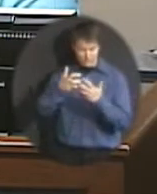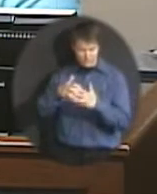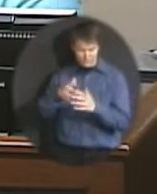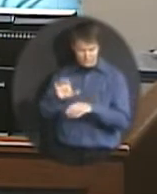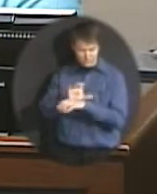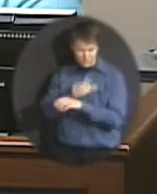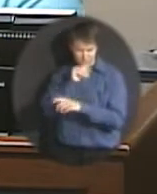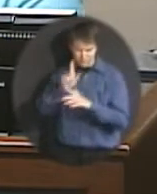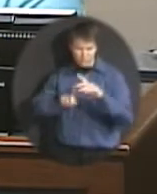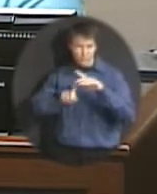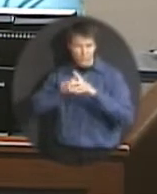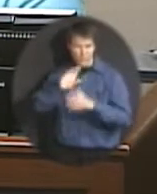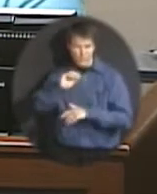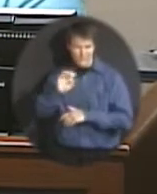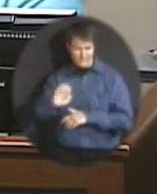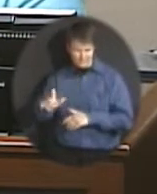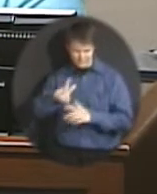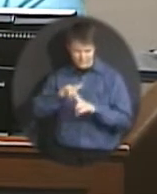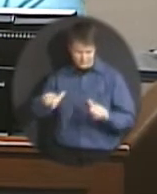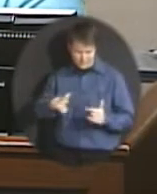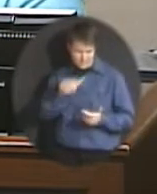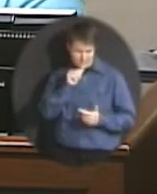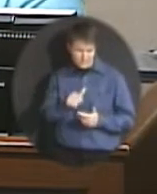age of the machine. Okay.